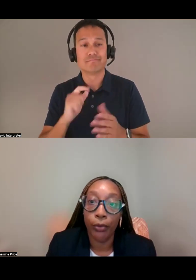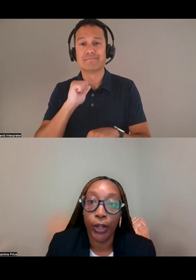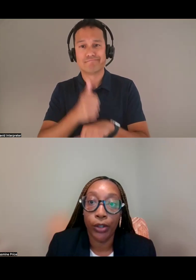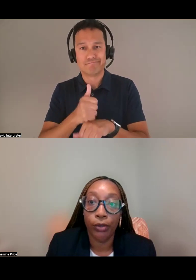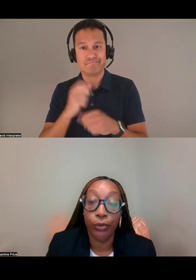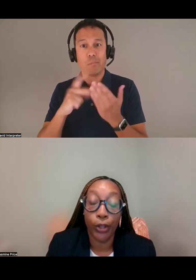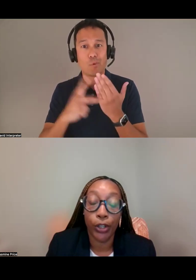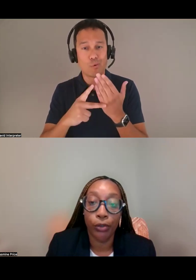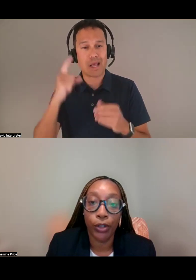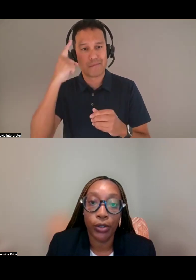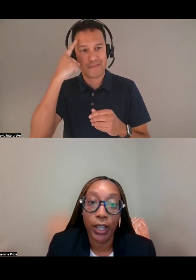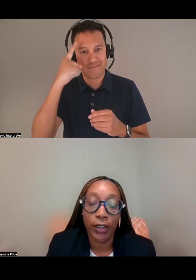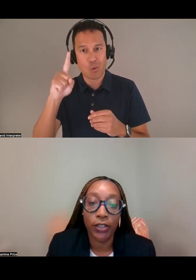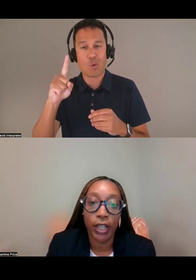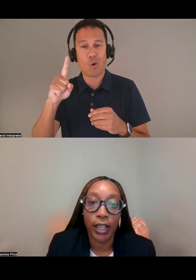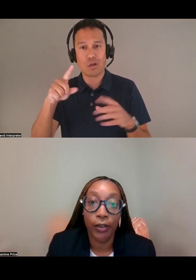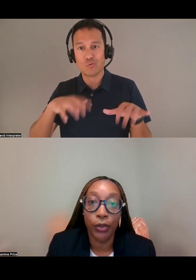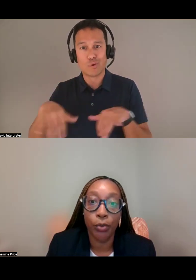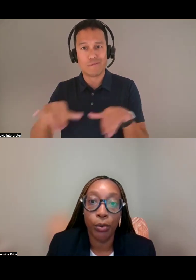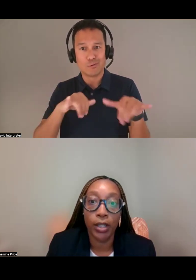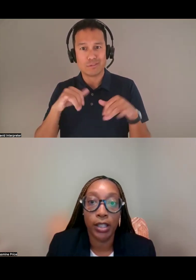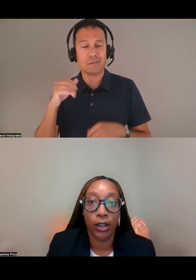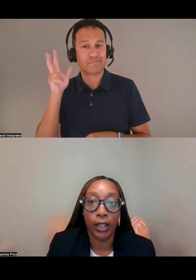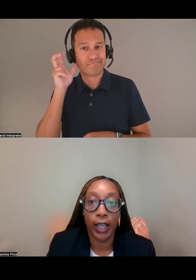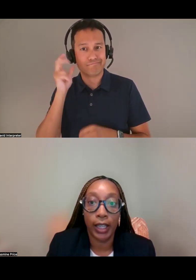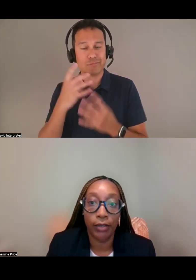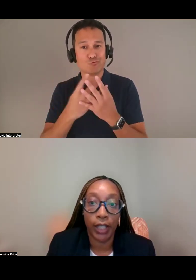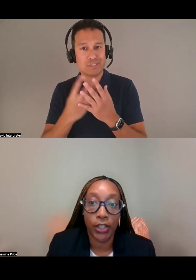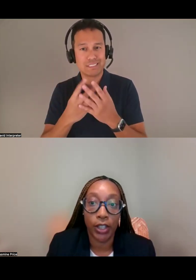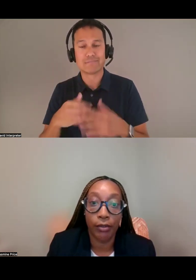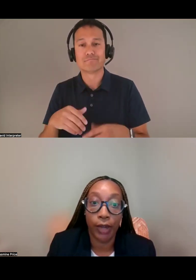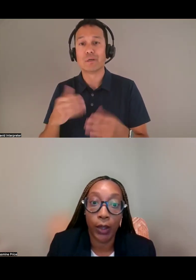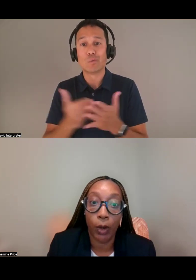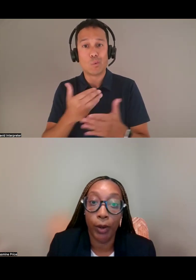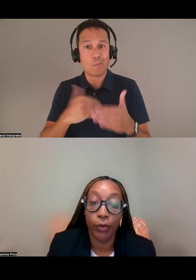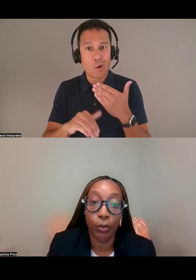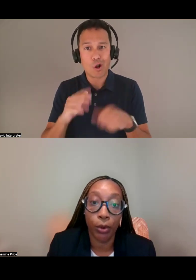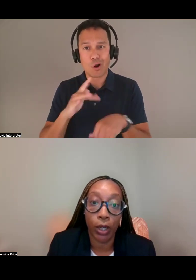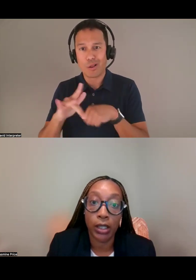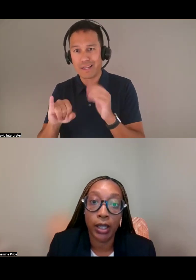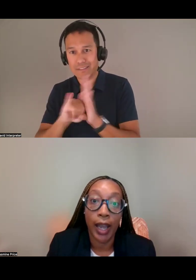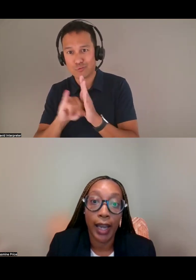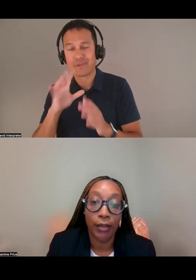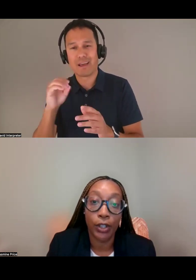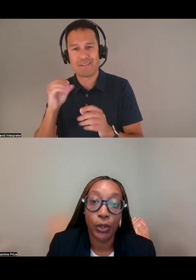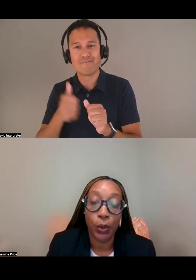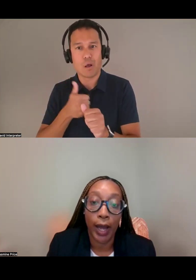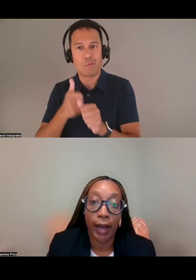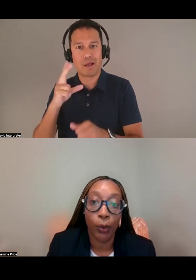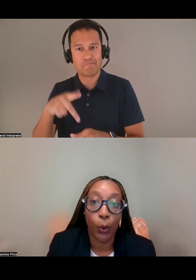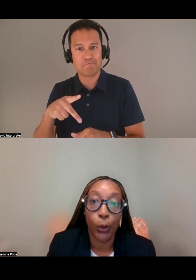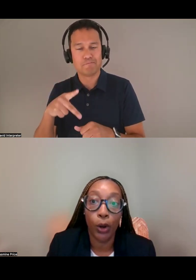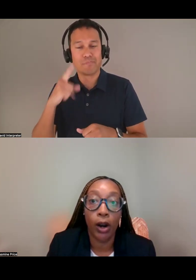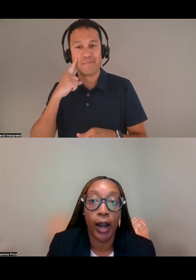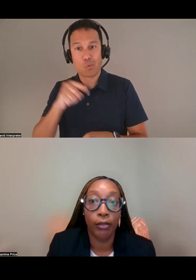program for the universal hearing screening of newborns and early identification and follow-up of newborns and infants who